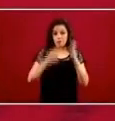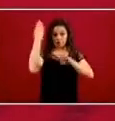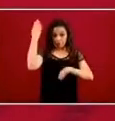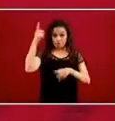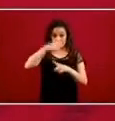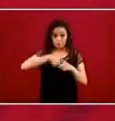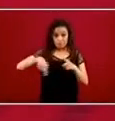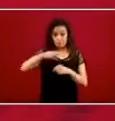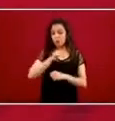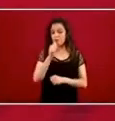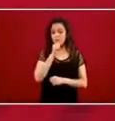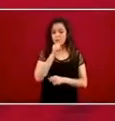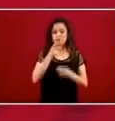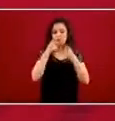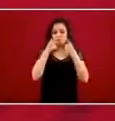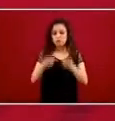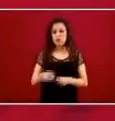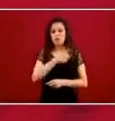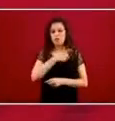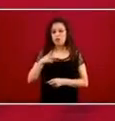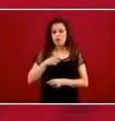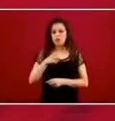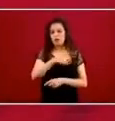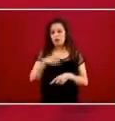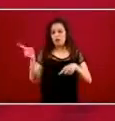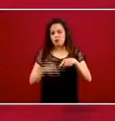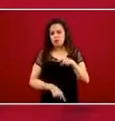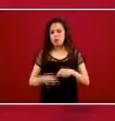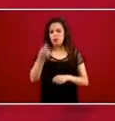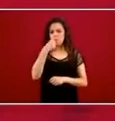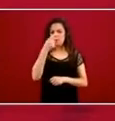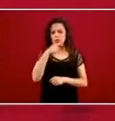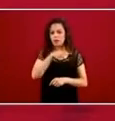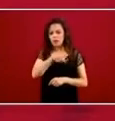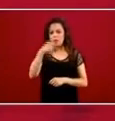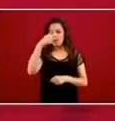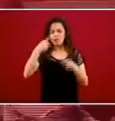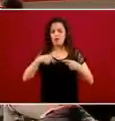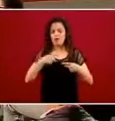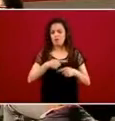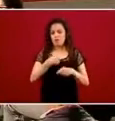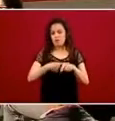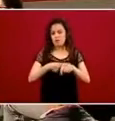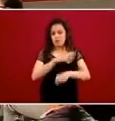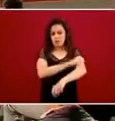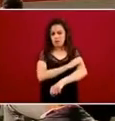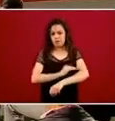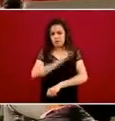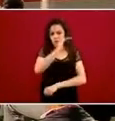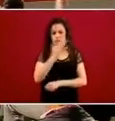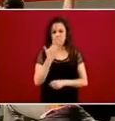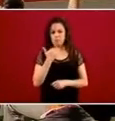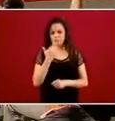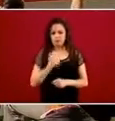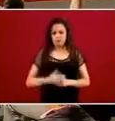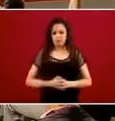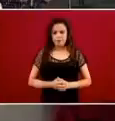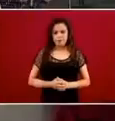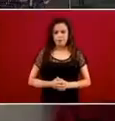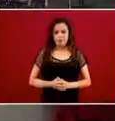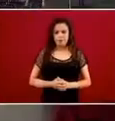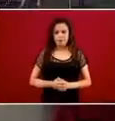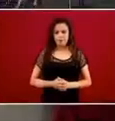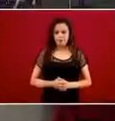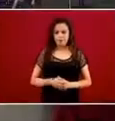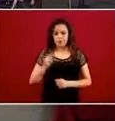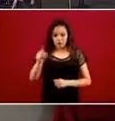conditions so far worldwide. We haven't reached a consensus in which we know that we have to change the way we treat